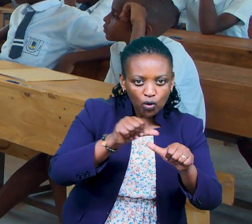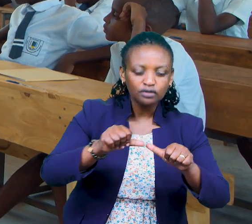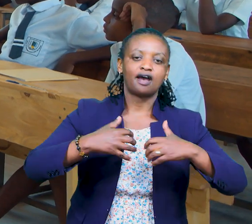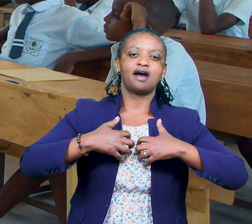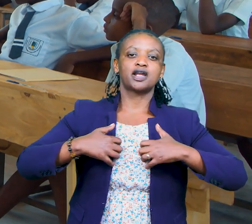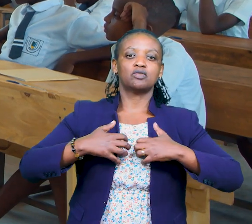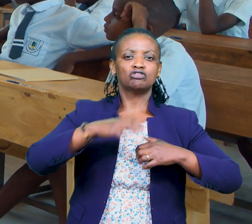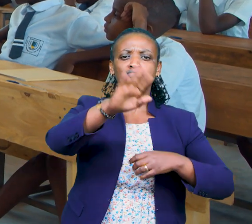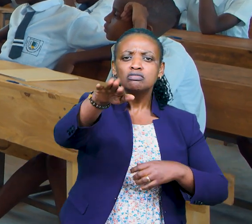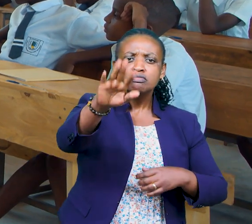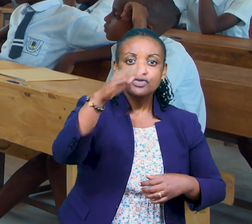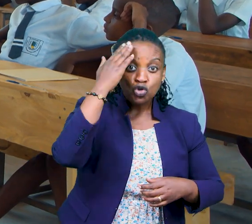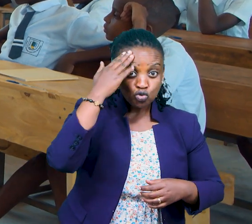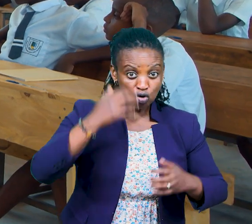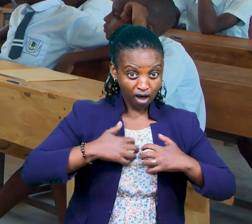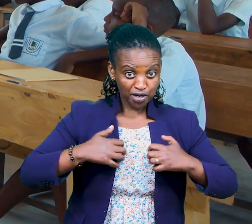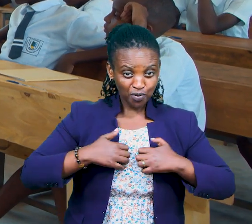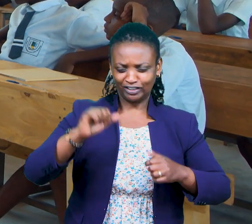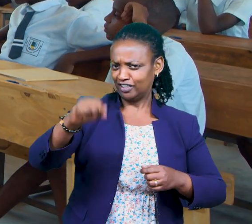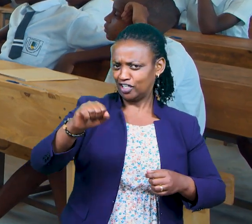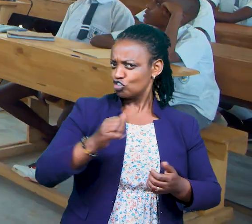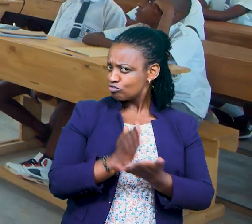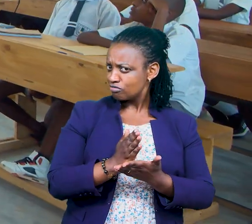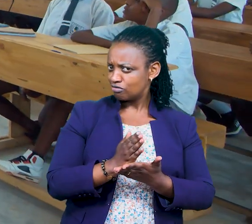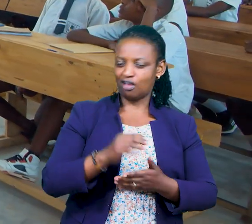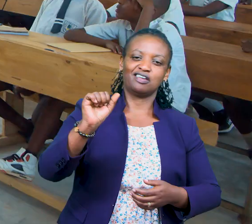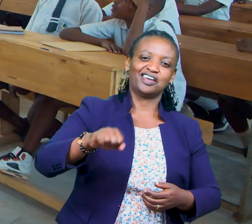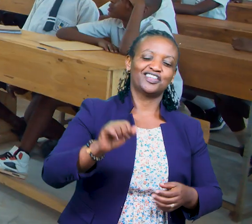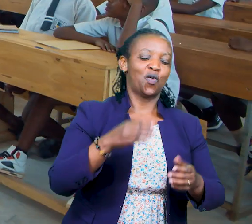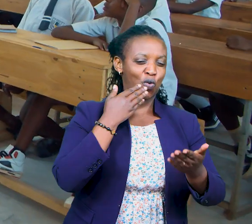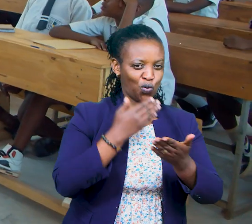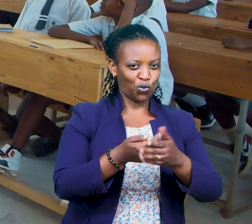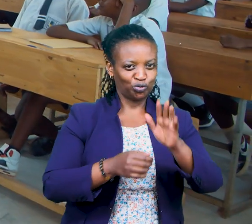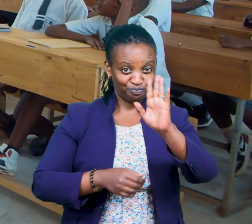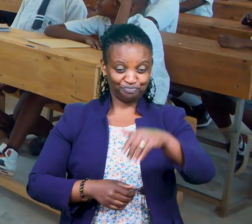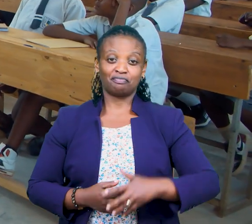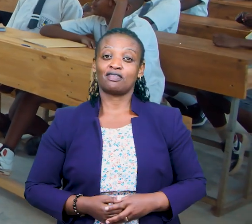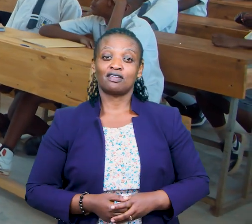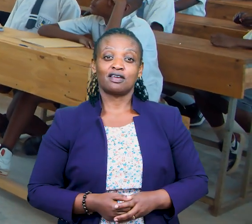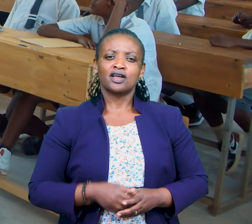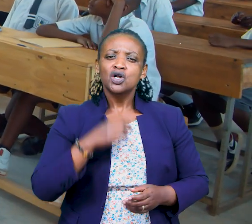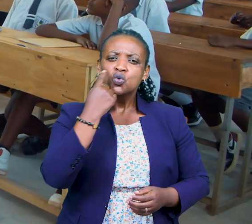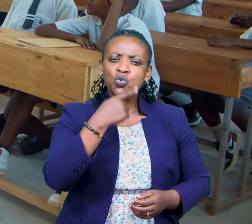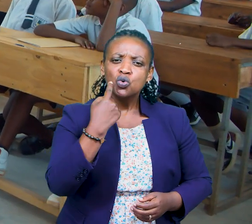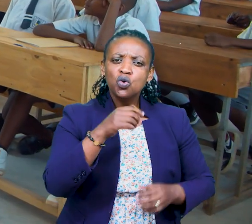you know animals? Yes. Are you sure? Yes. Wow, that's good. So, who can